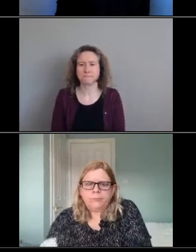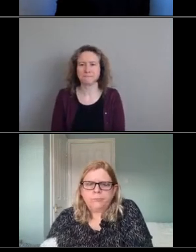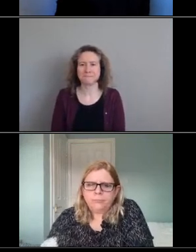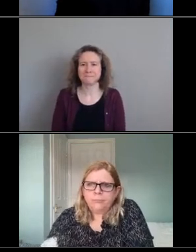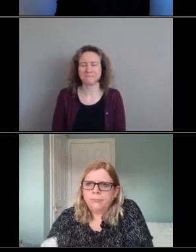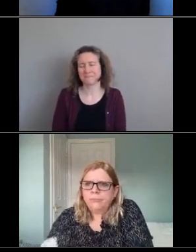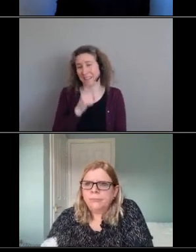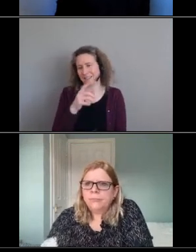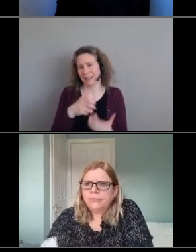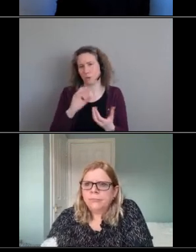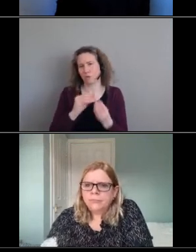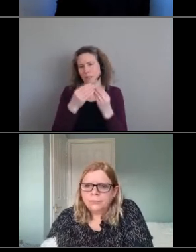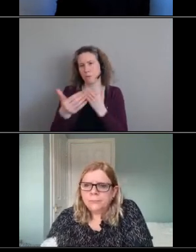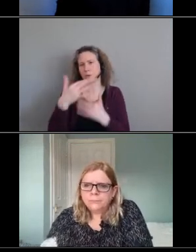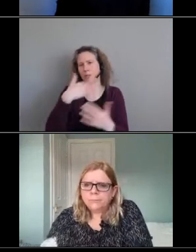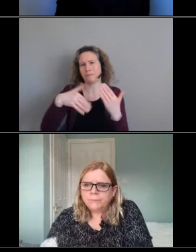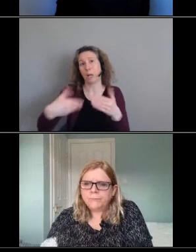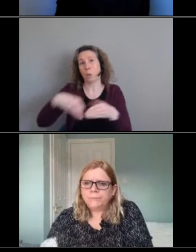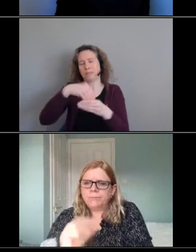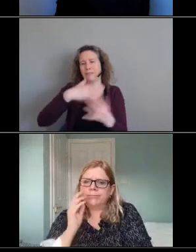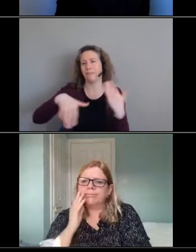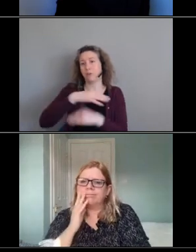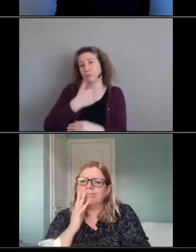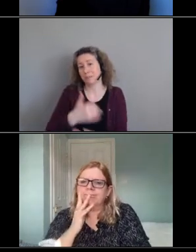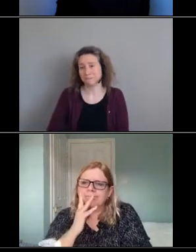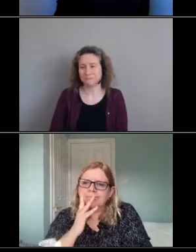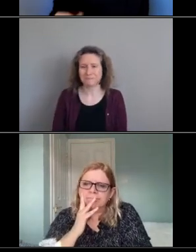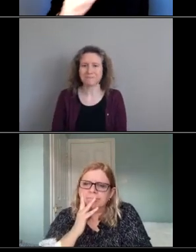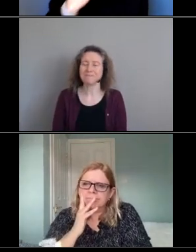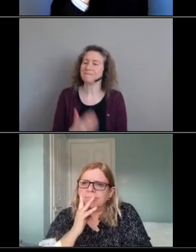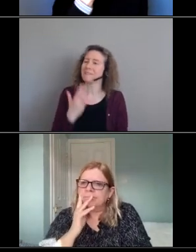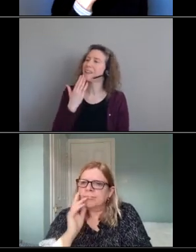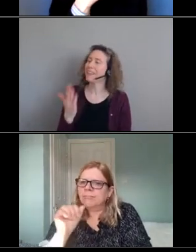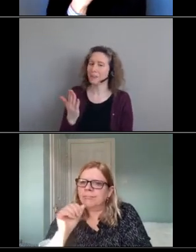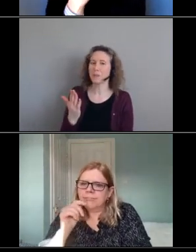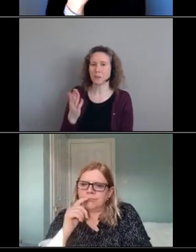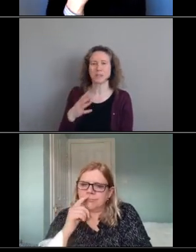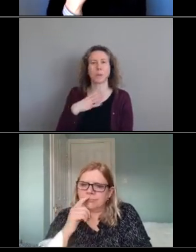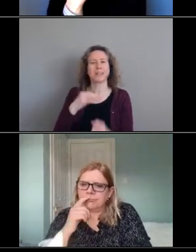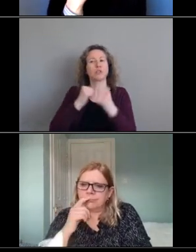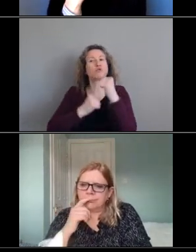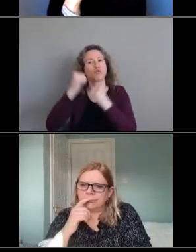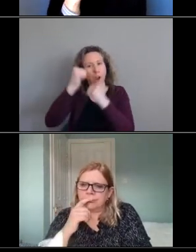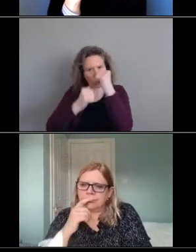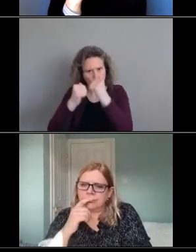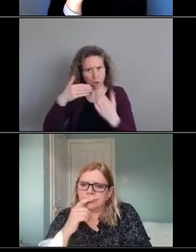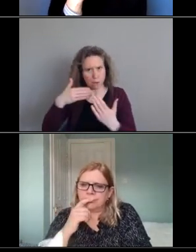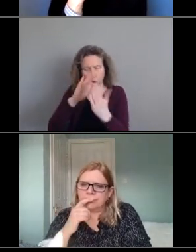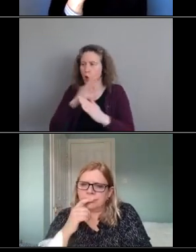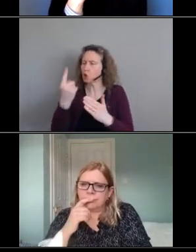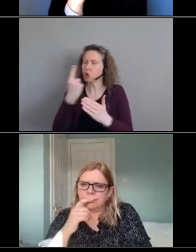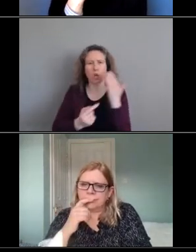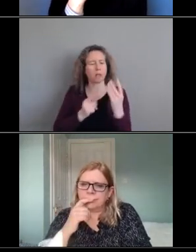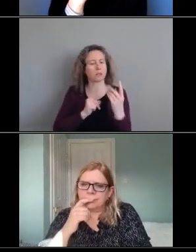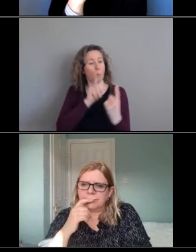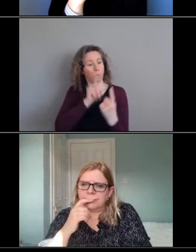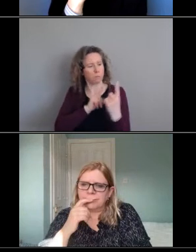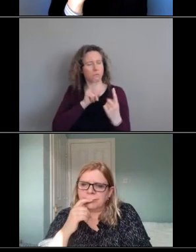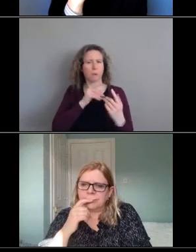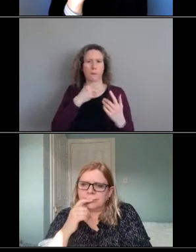creating a more inclusive environment. Thank you, Sarah. So we need a structural approach as well as a personal and individual